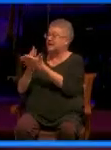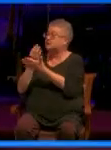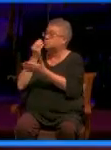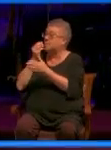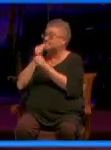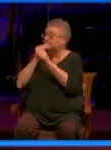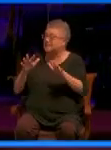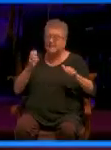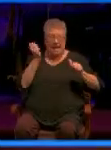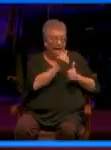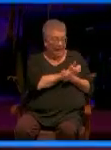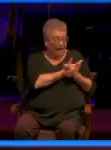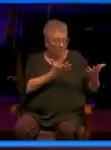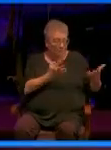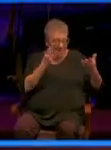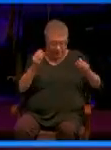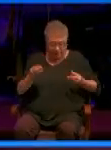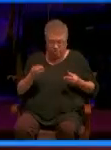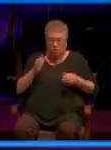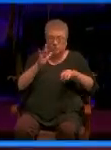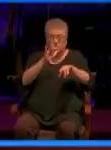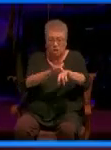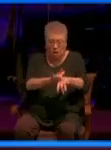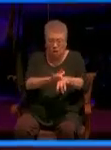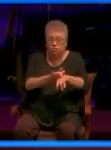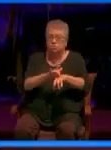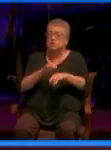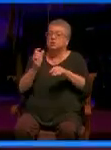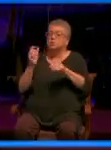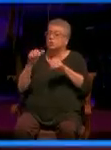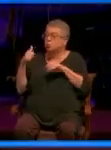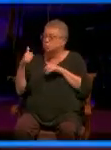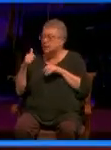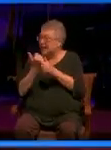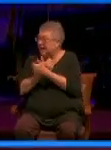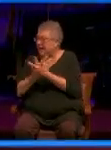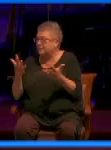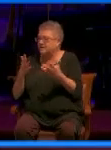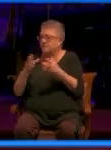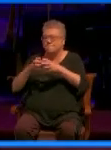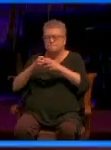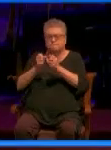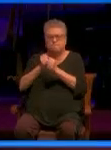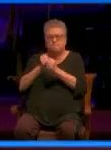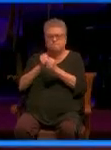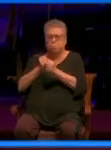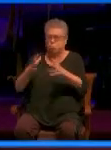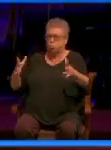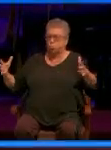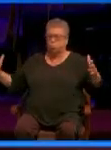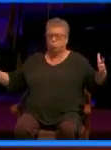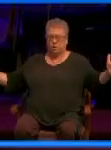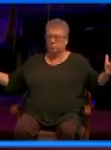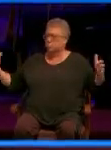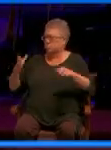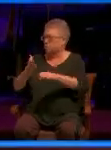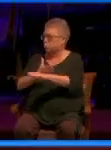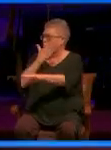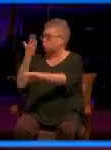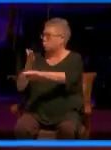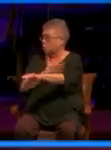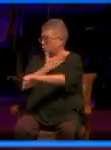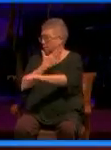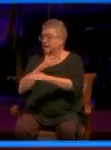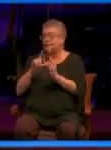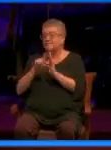may everything you touch, your green thumb just explode. And then notice the second part of the blessing, verse